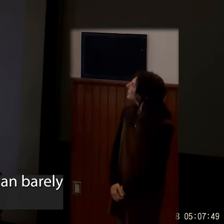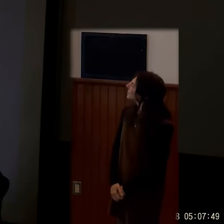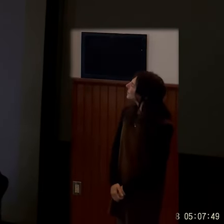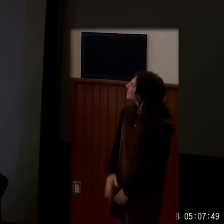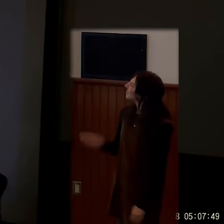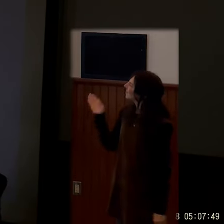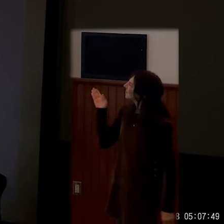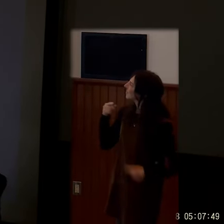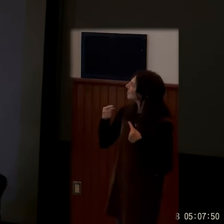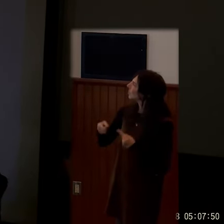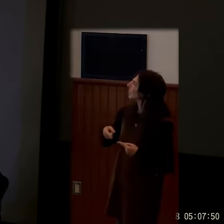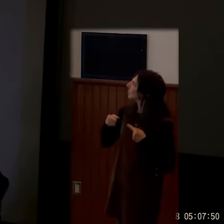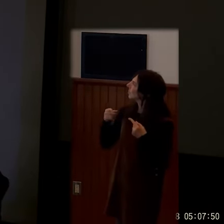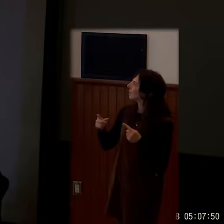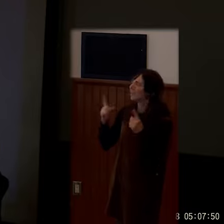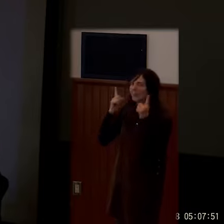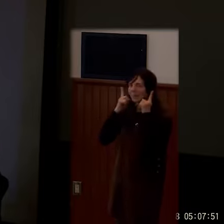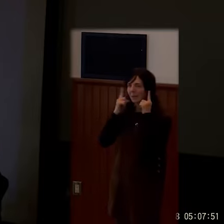shape.